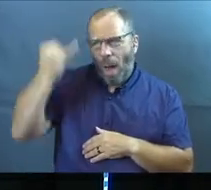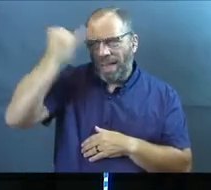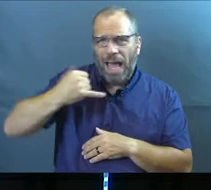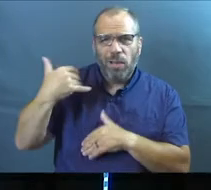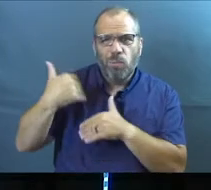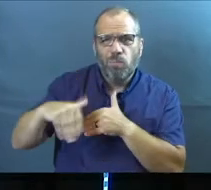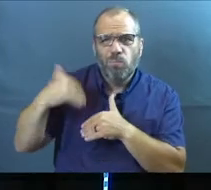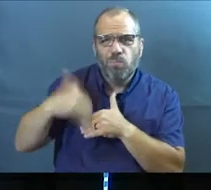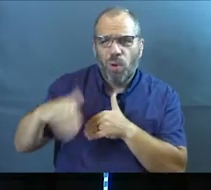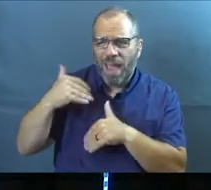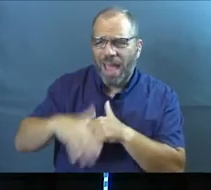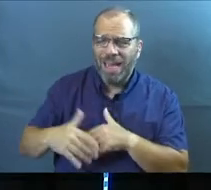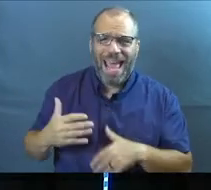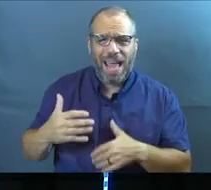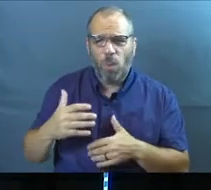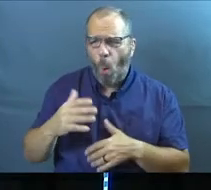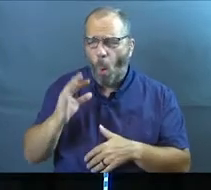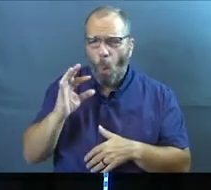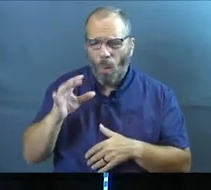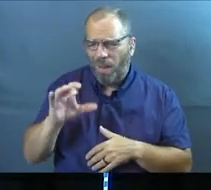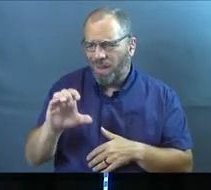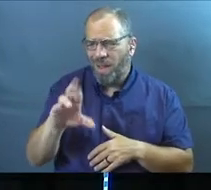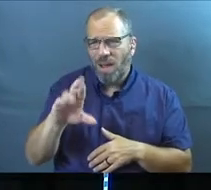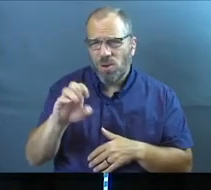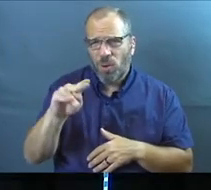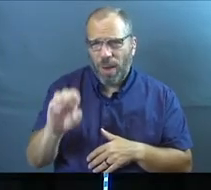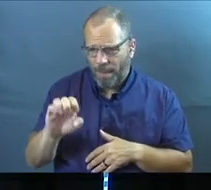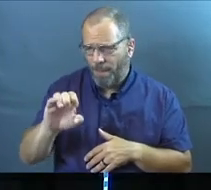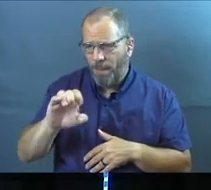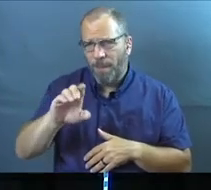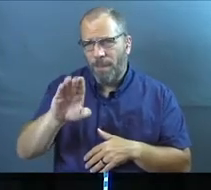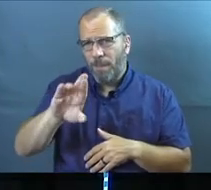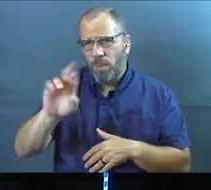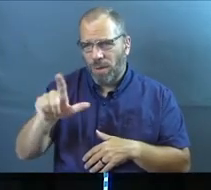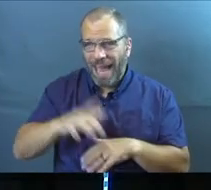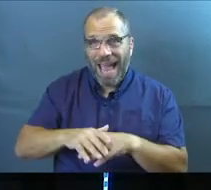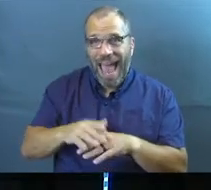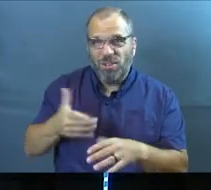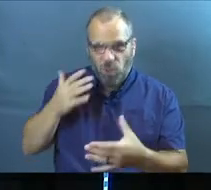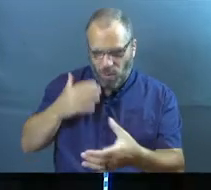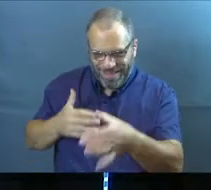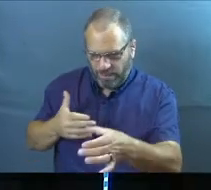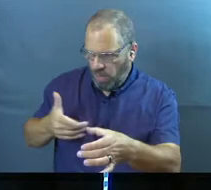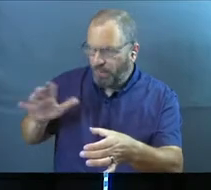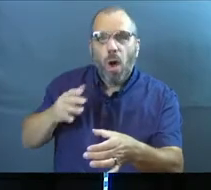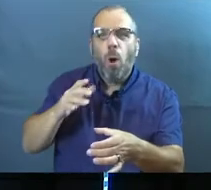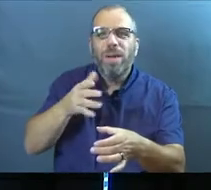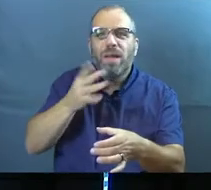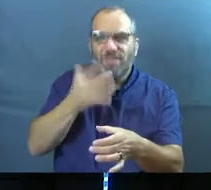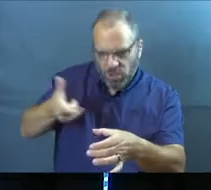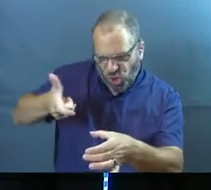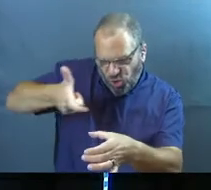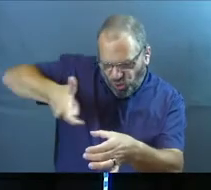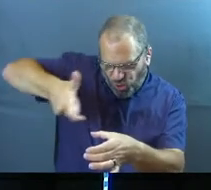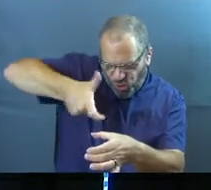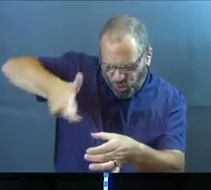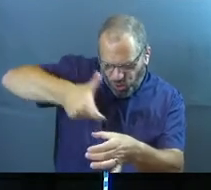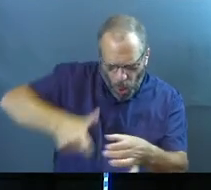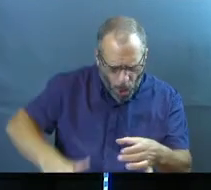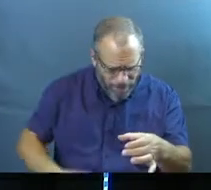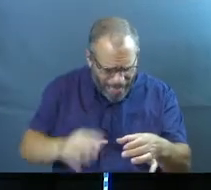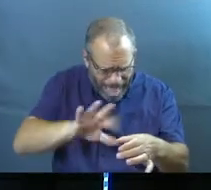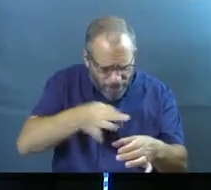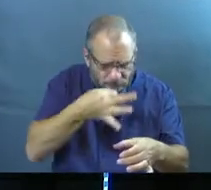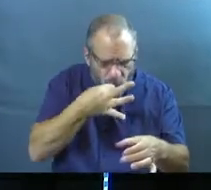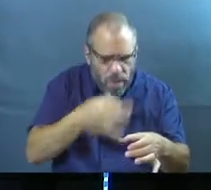Italian bread, and they have creme brulee, and you know they get out the blowtorch, right, and like do the creme brulee. It's for real. It's so, so